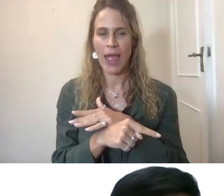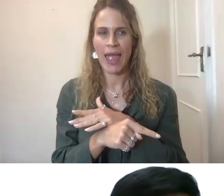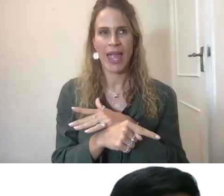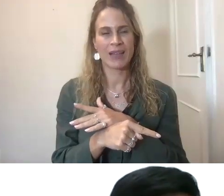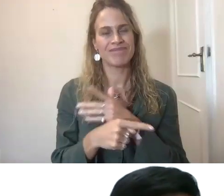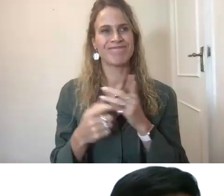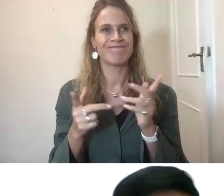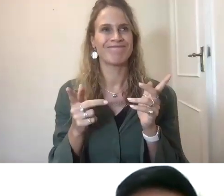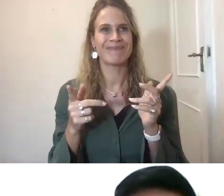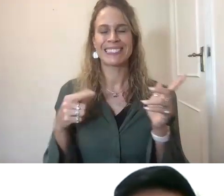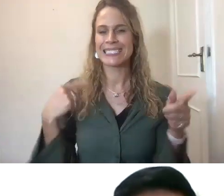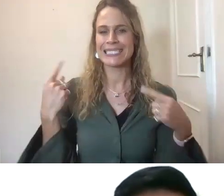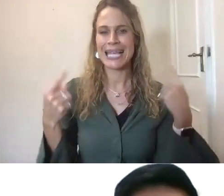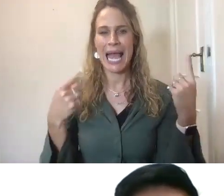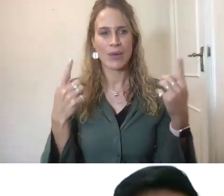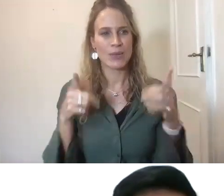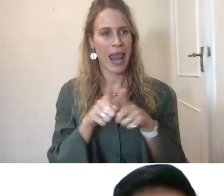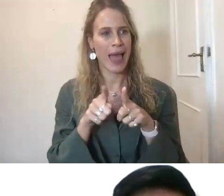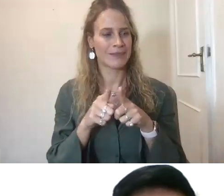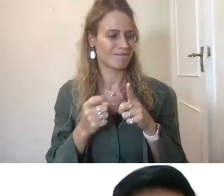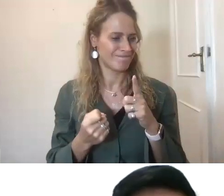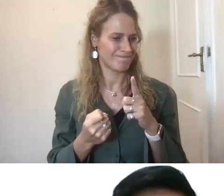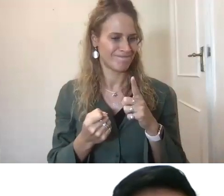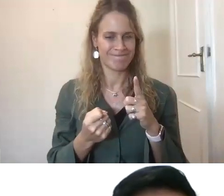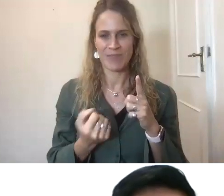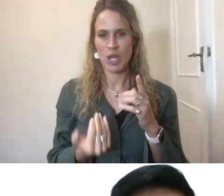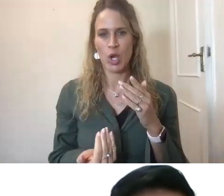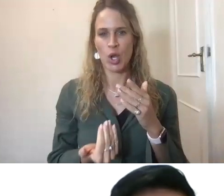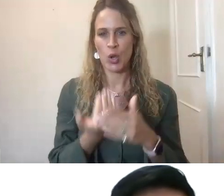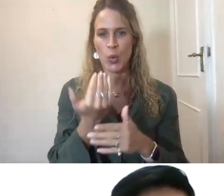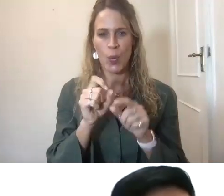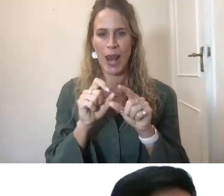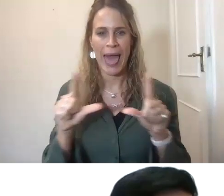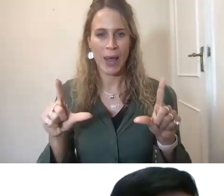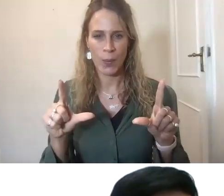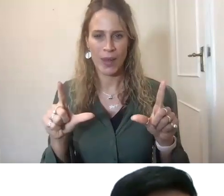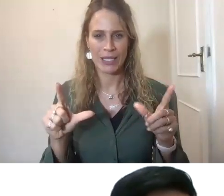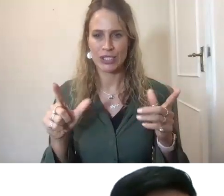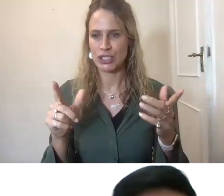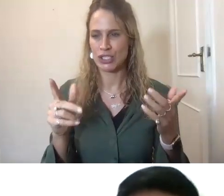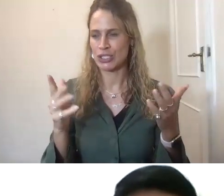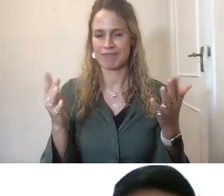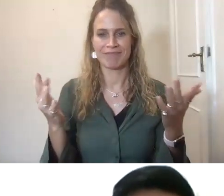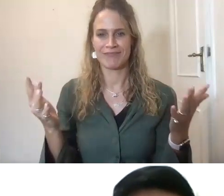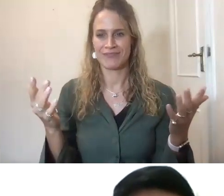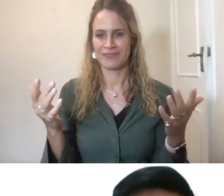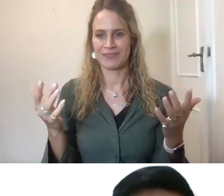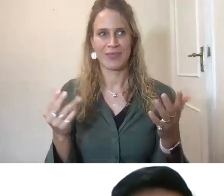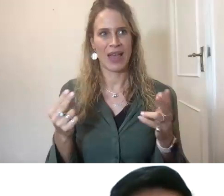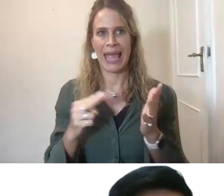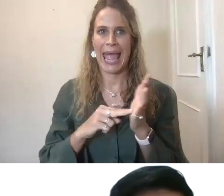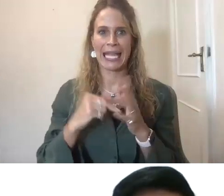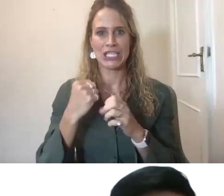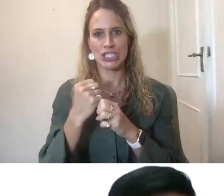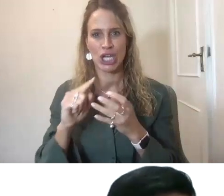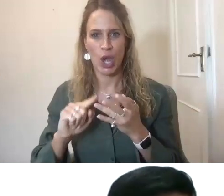really like developmentalist. It's like a language used by NGOs or by even the government, talking